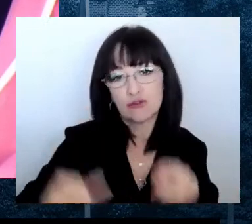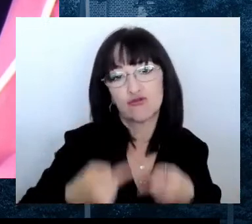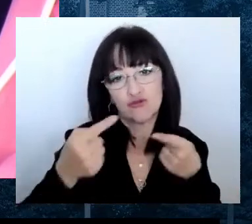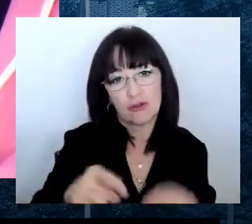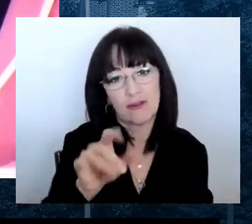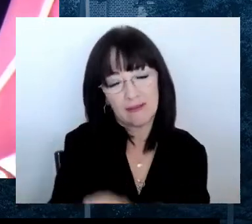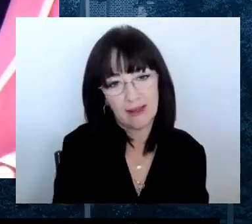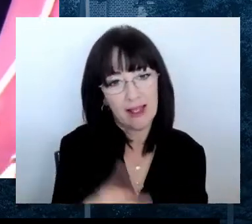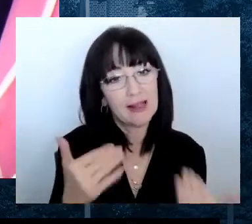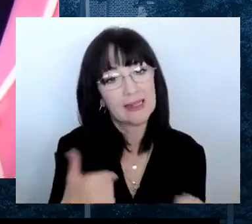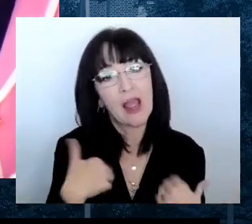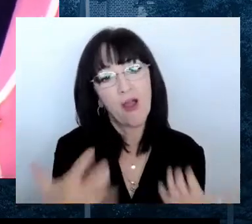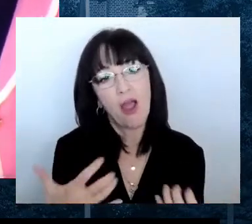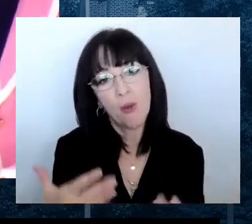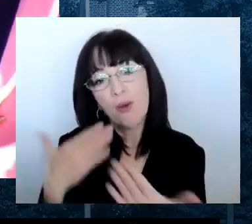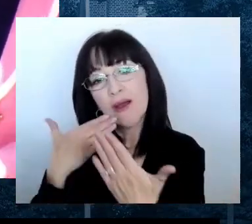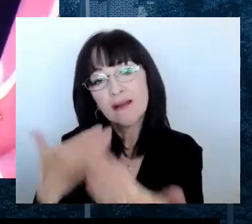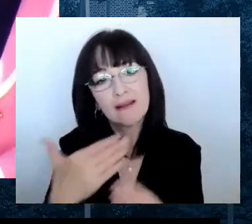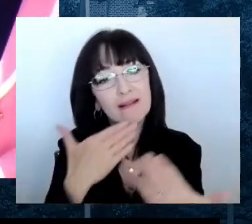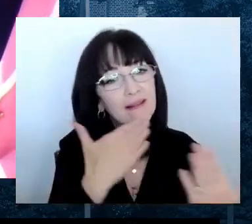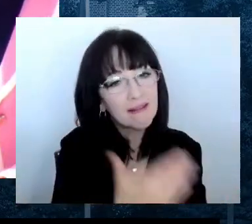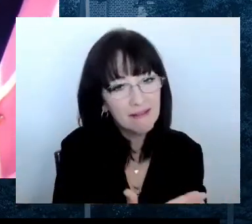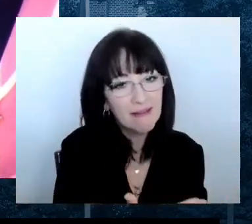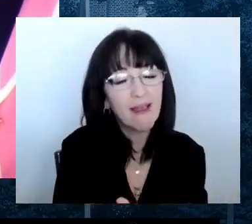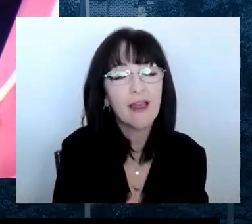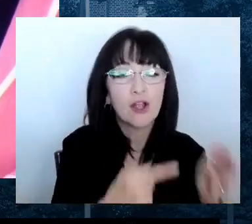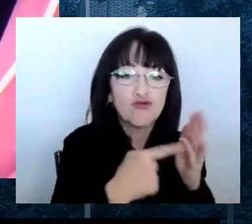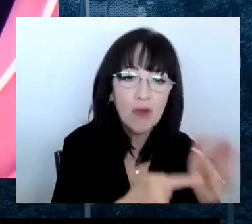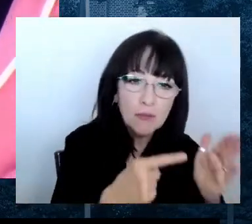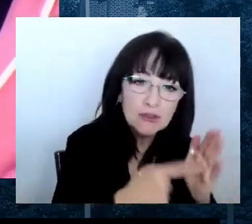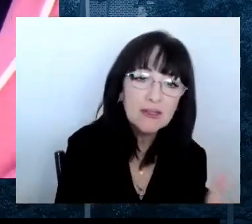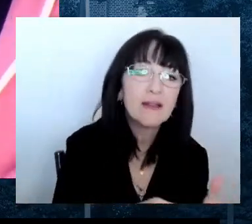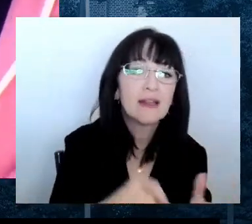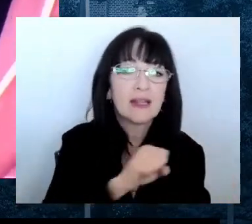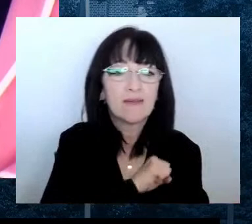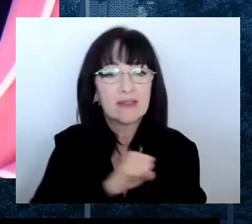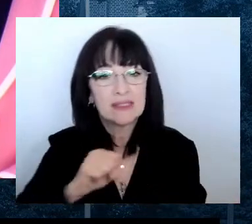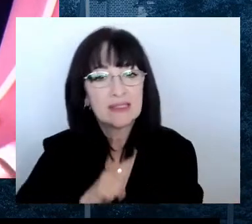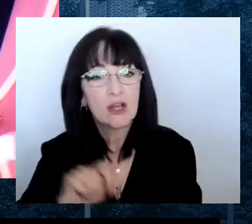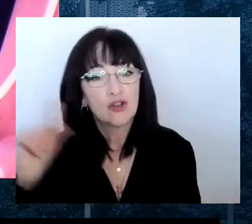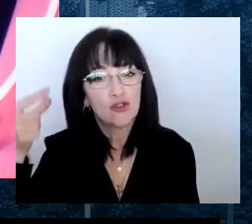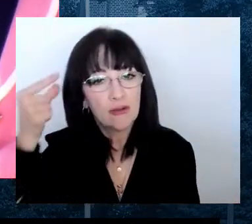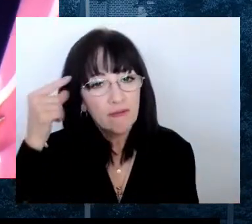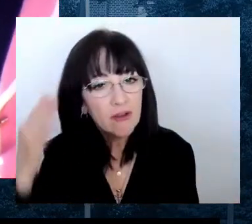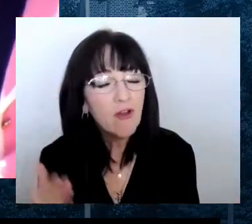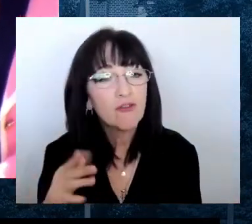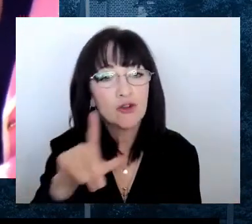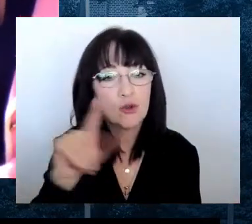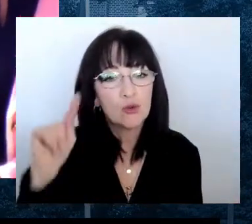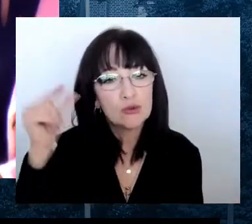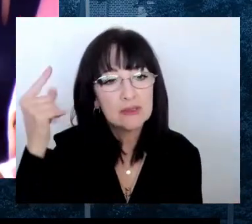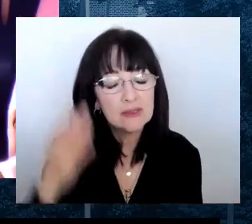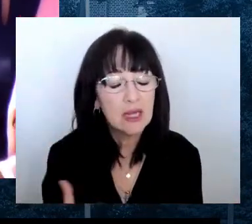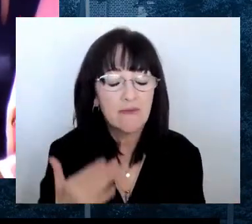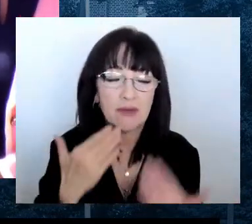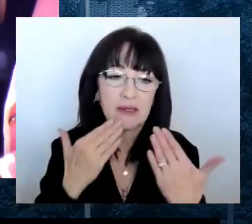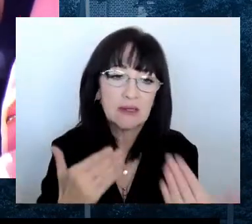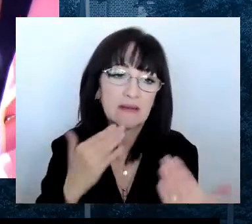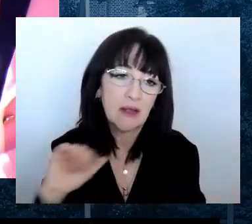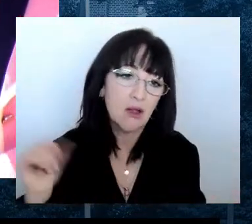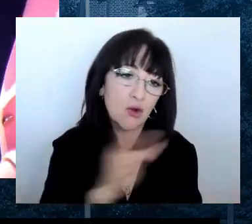the governor, the lieutenant governor, everyone here. Thank you for your leadership, for your tireless